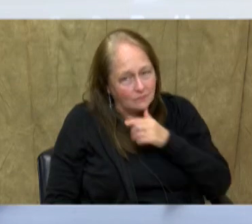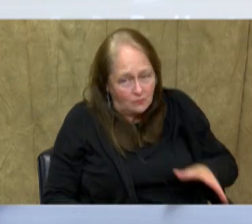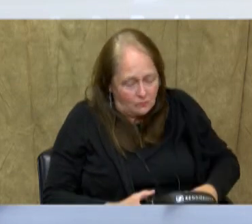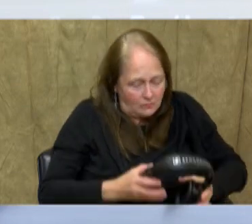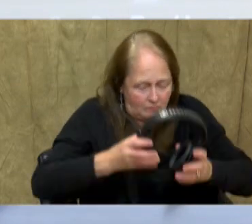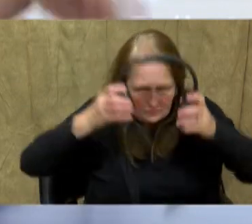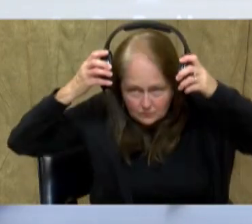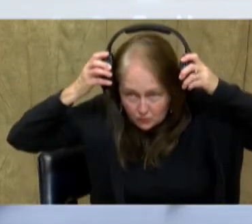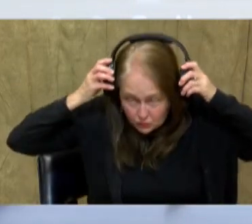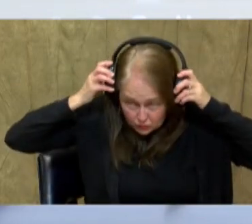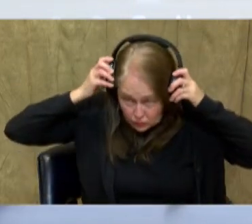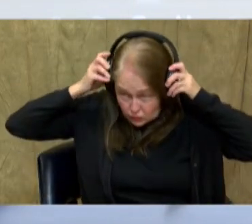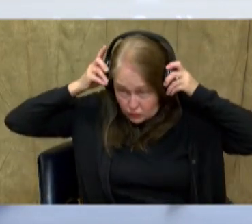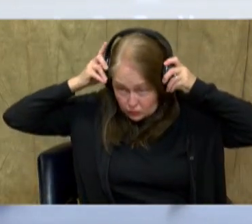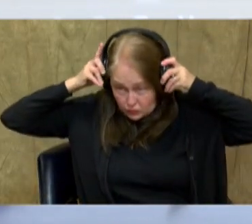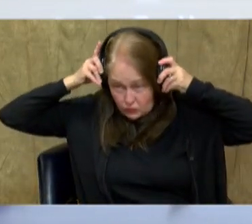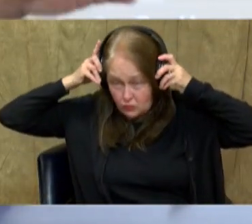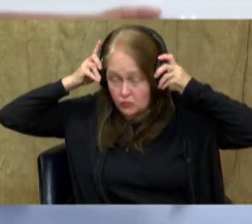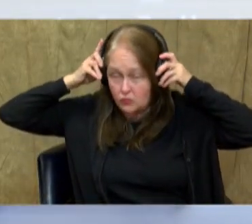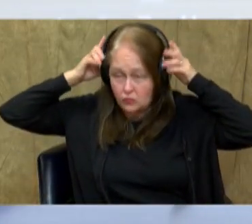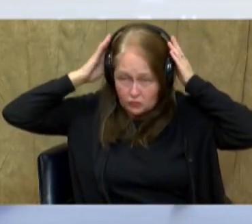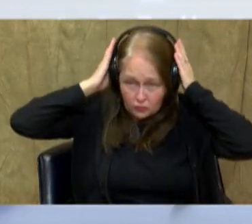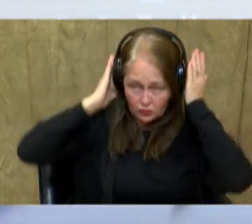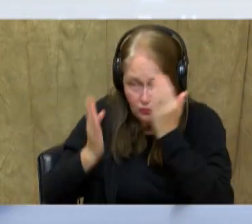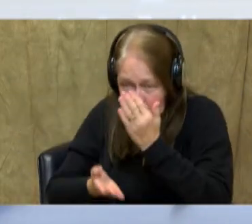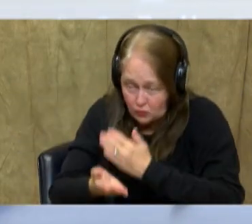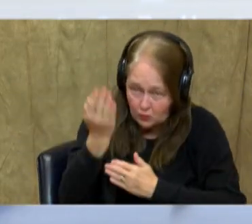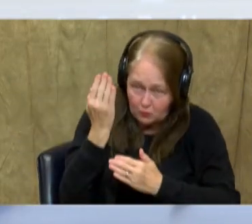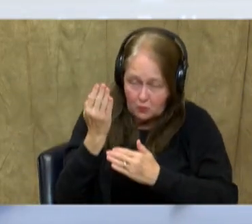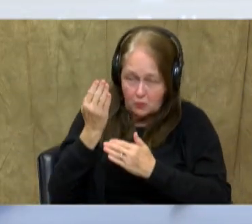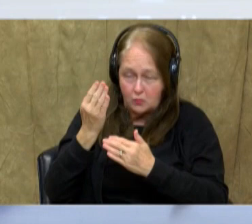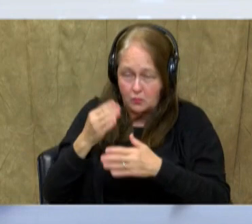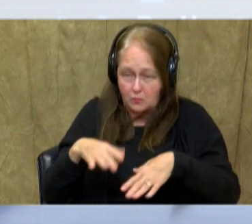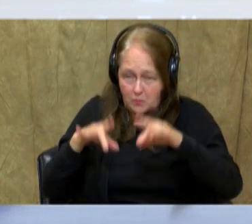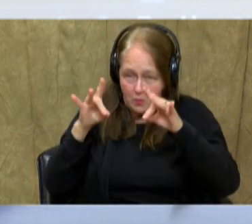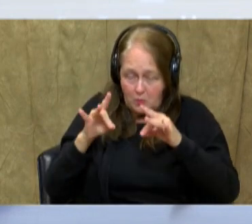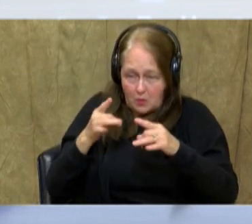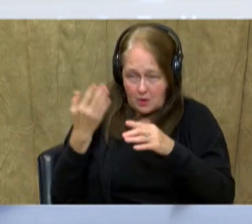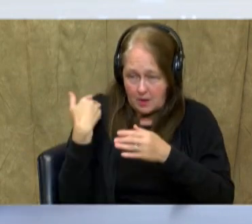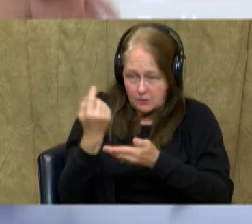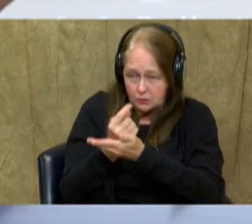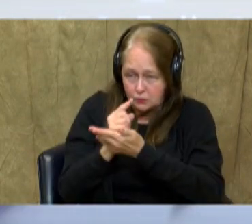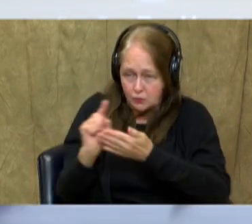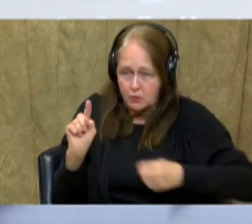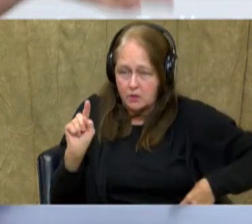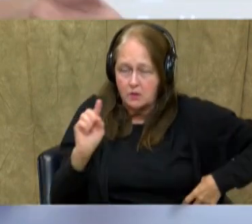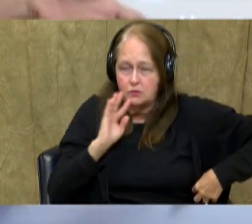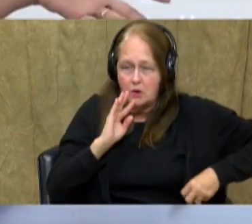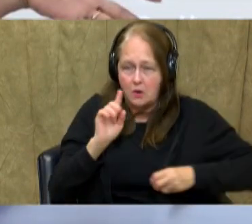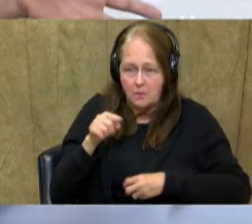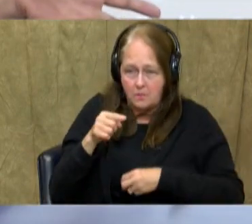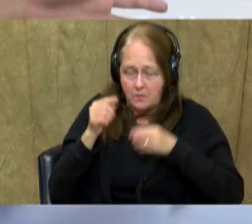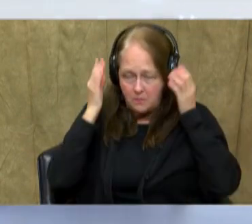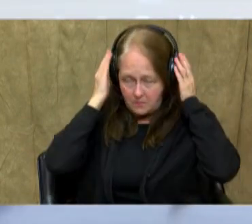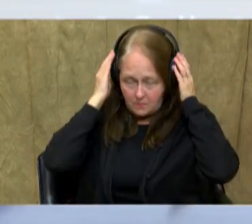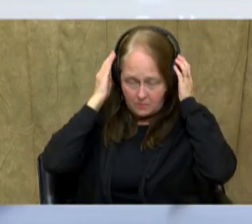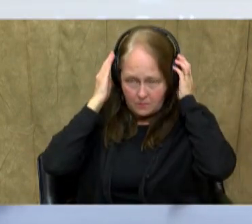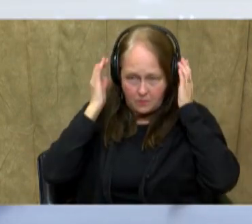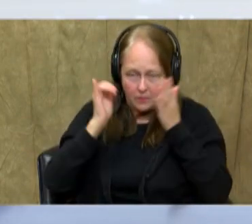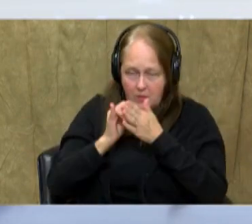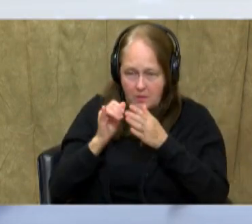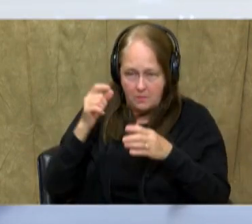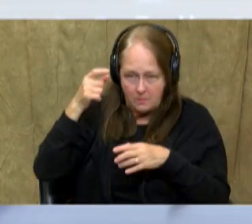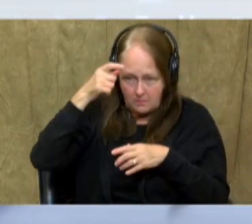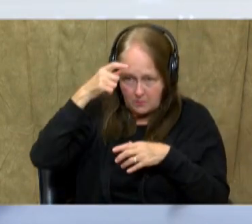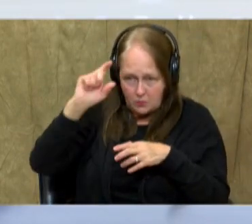Good morning, 6th grade. Welcome to science class. We're going to pick up right where we left off last week, talking about phases of the moon, do